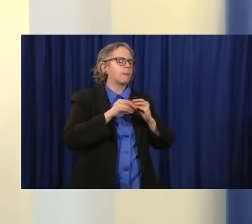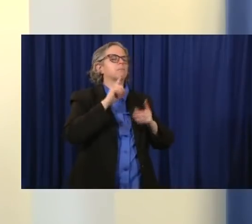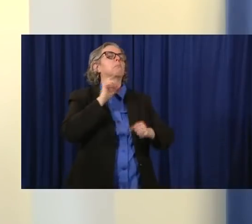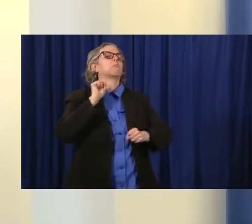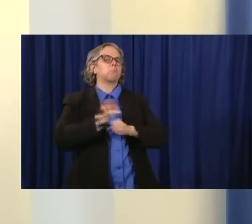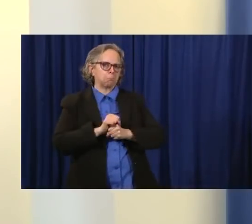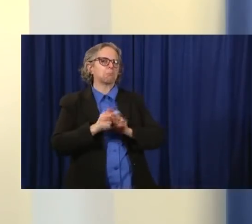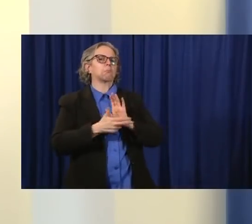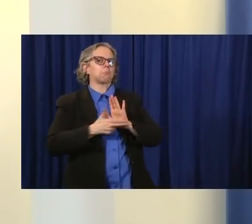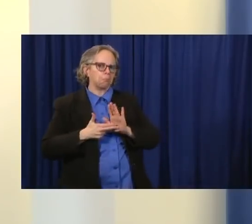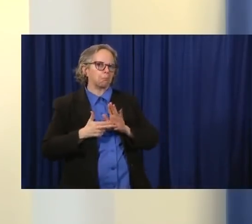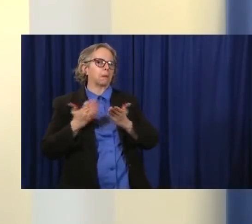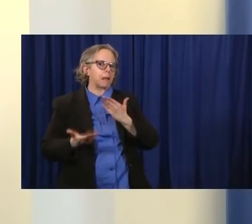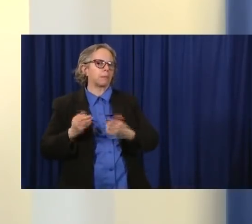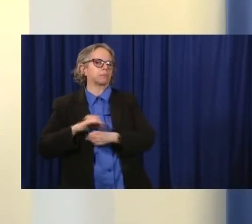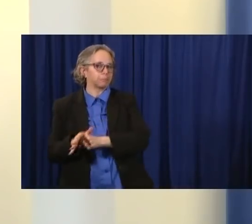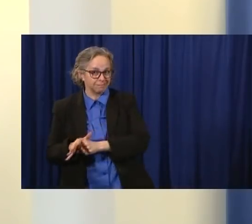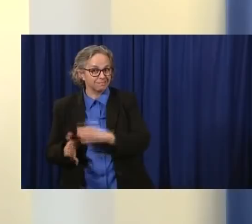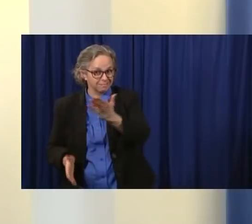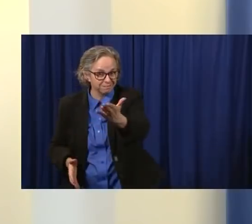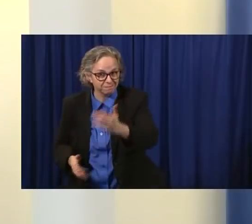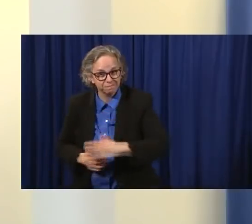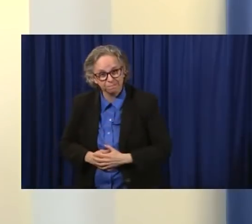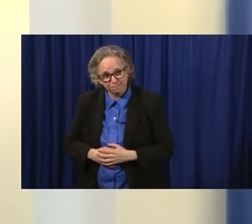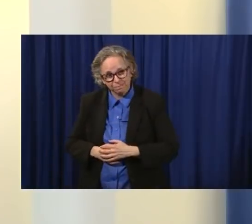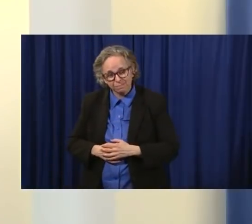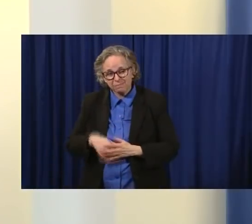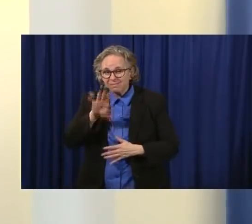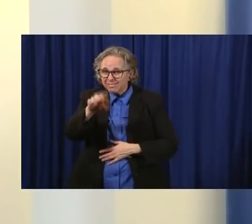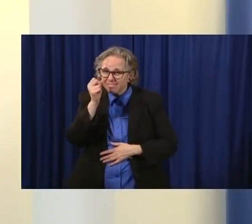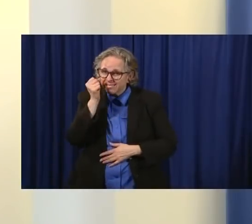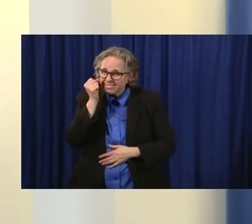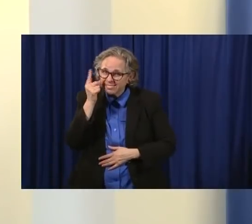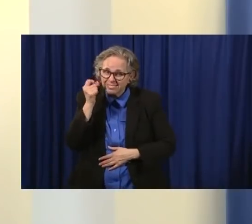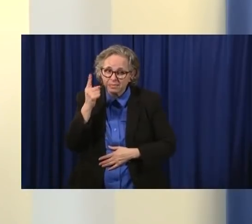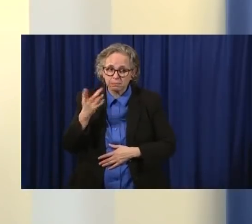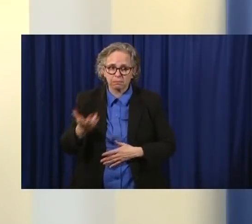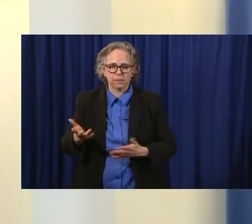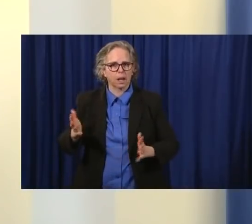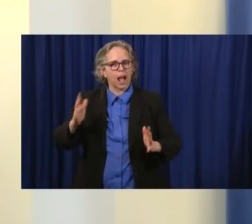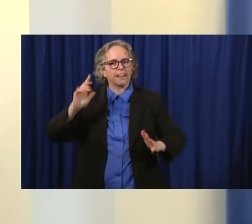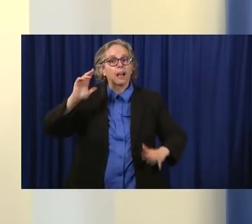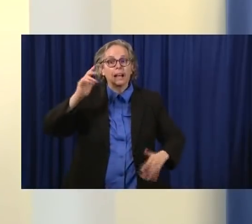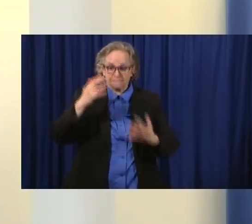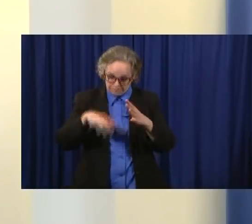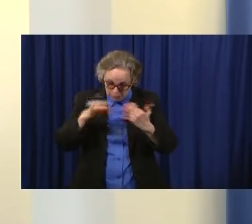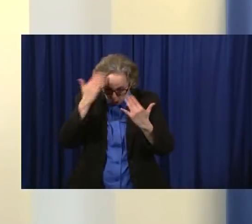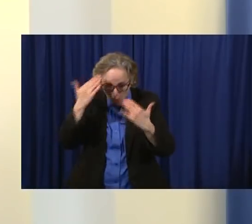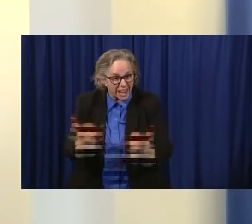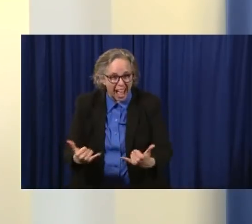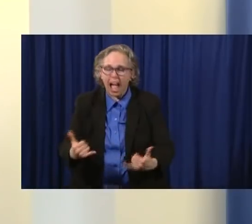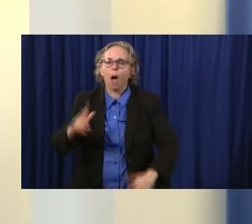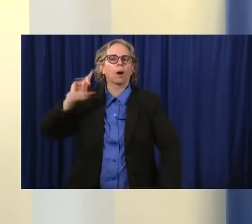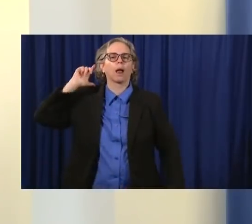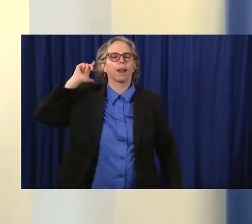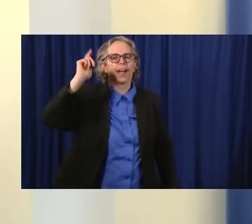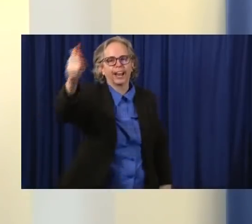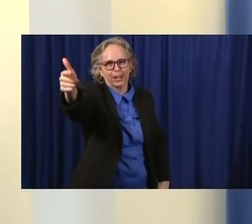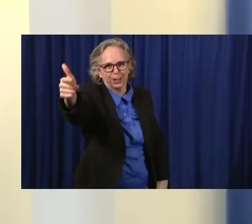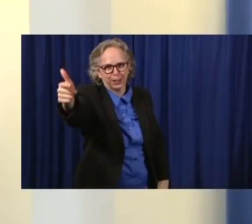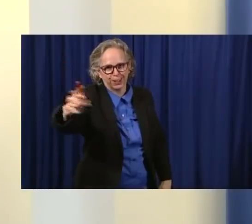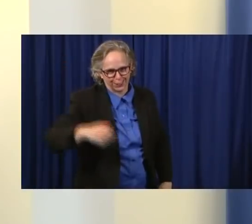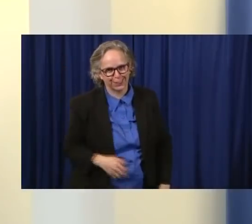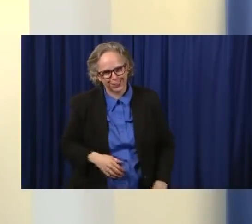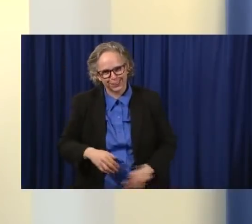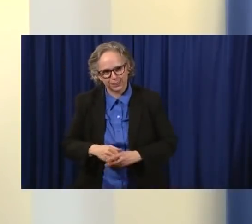The things that will be more illustrative are some of the the coroner reports that we're seeing that can